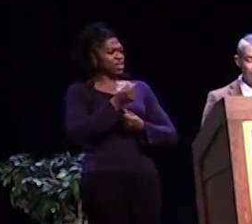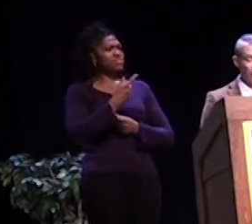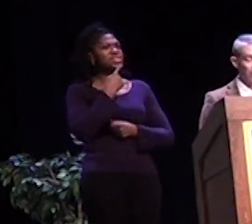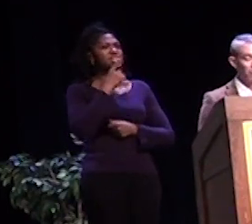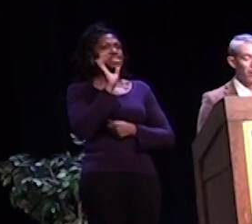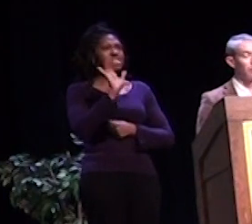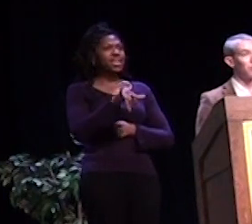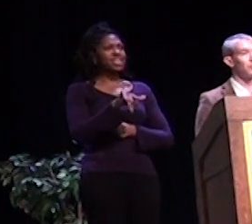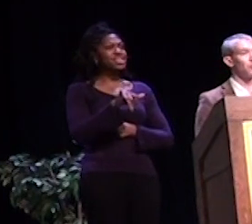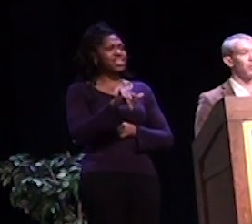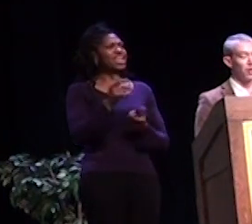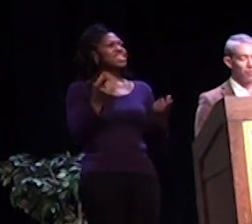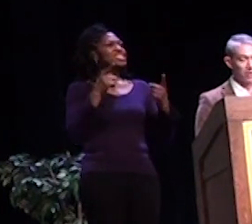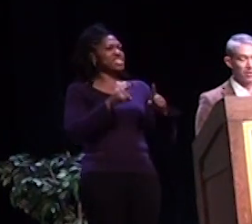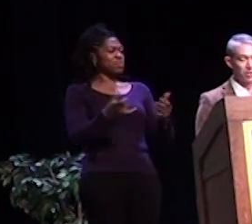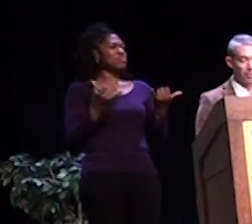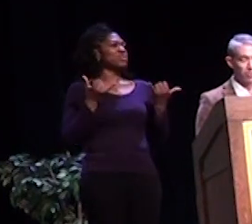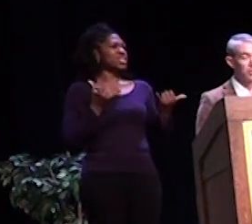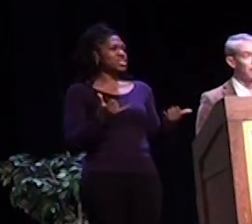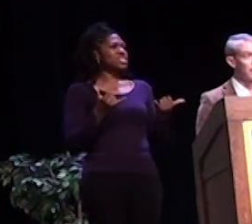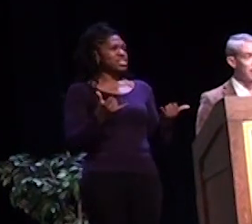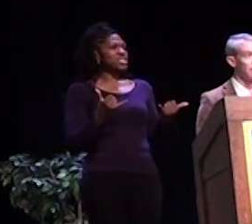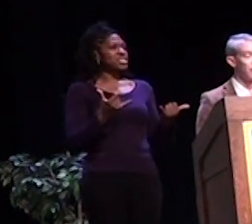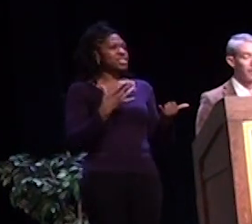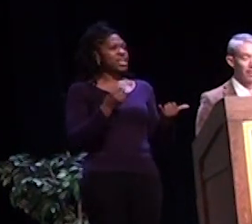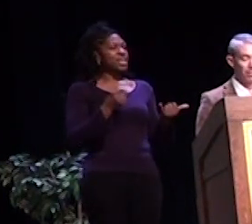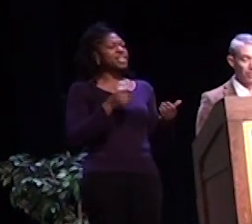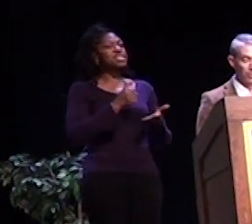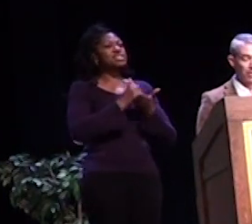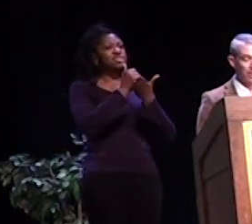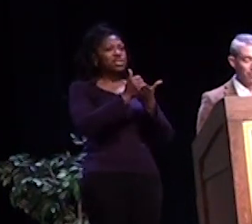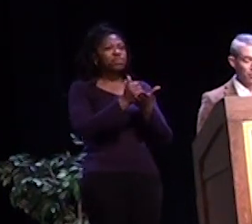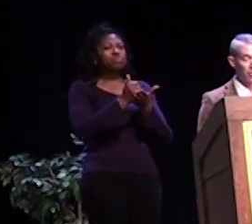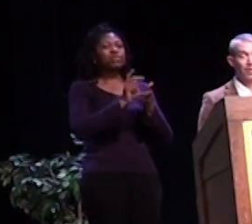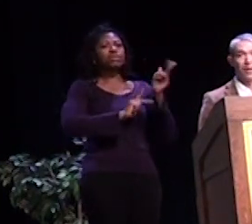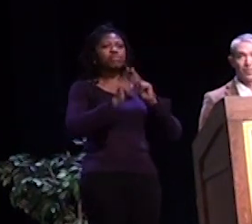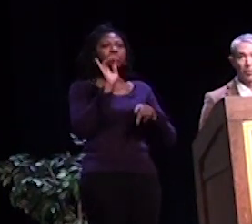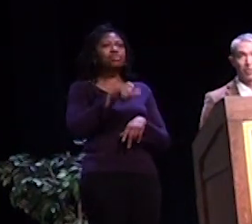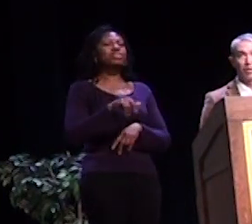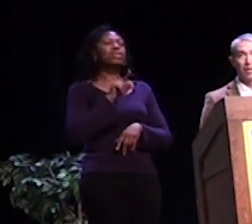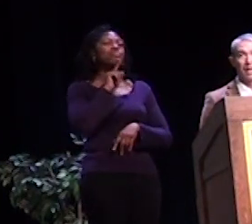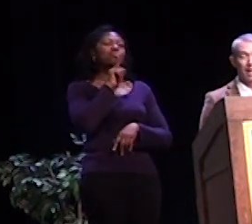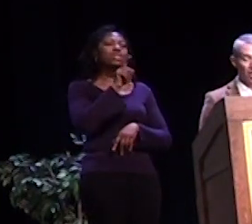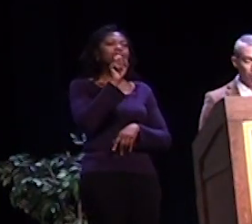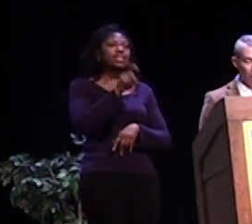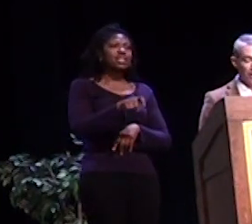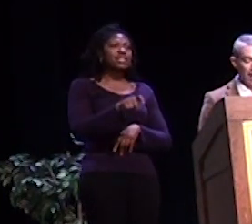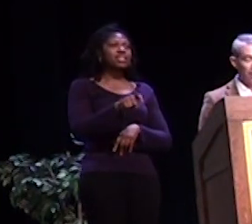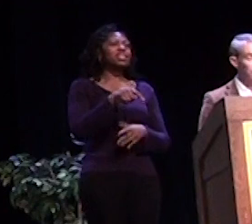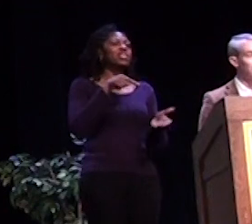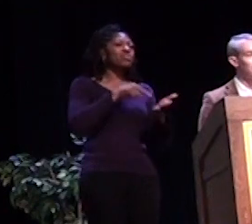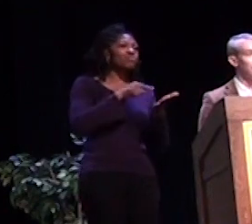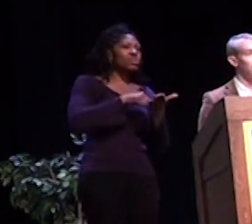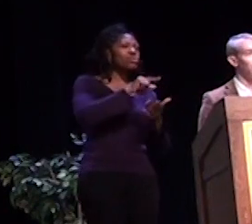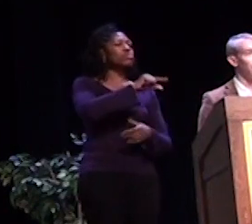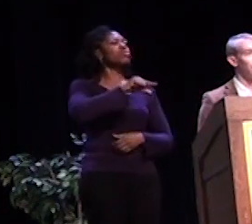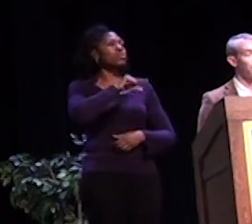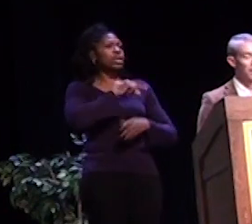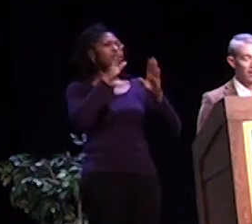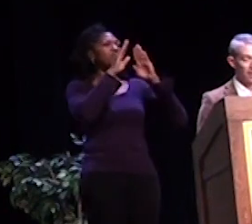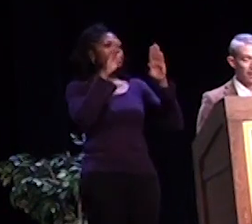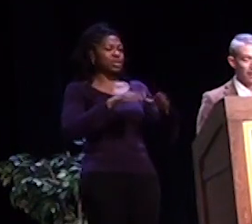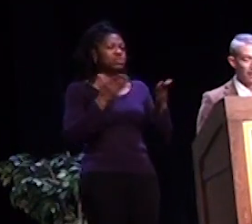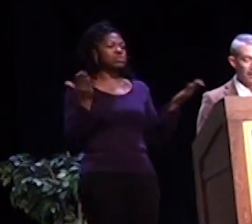it is delivering on the promise of serving our residents most in need by producing and preserving affordable, quality housing in San